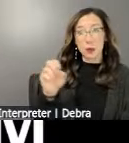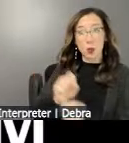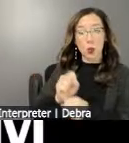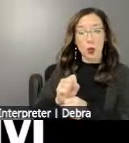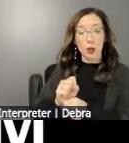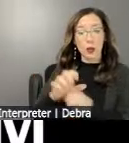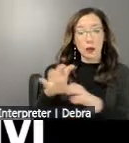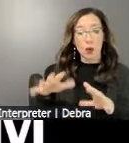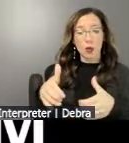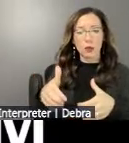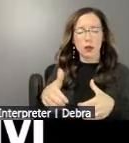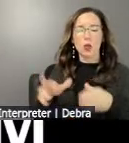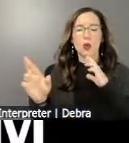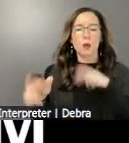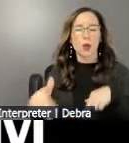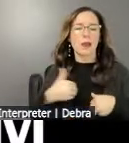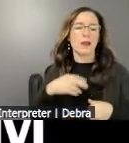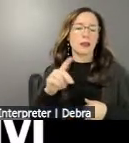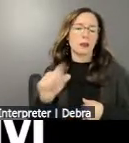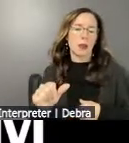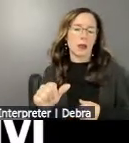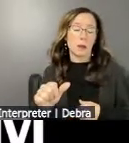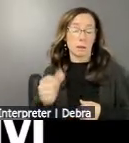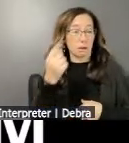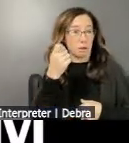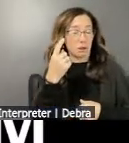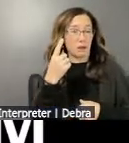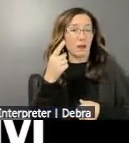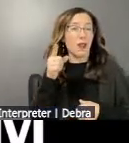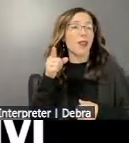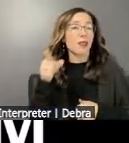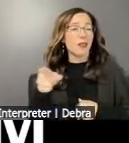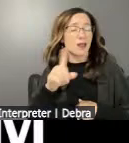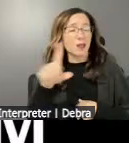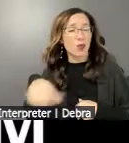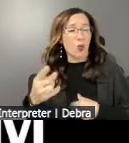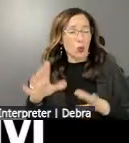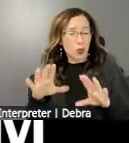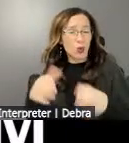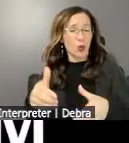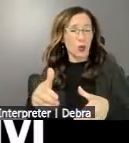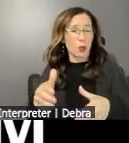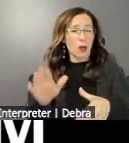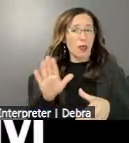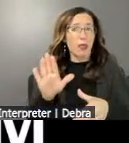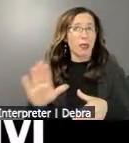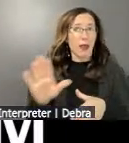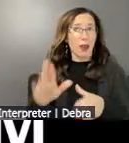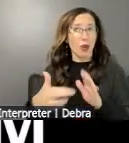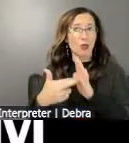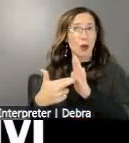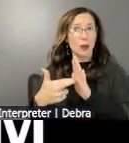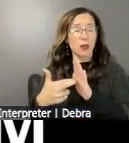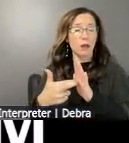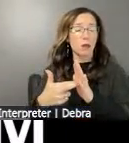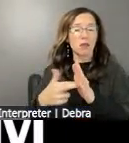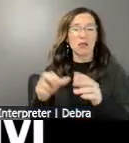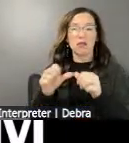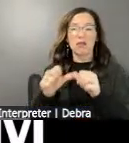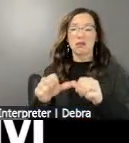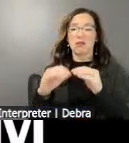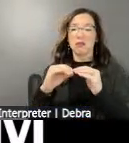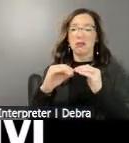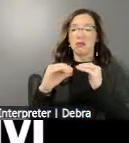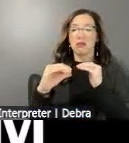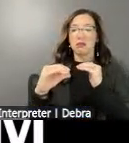disability. Most striking is that this is the only group whose representation has gone unchanged, meaning